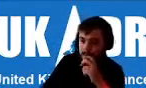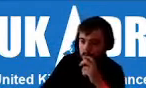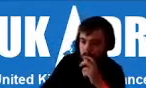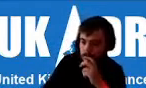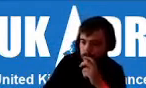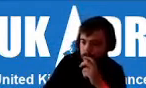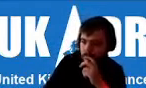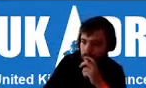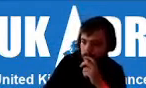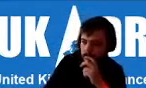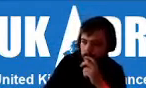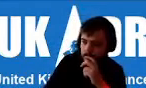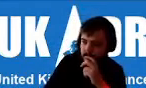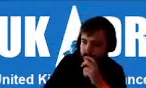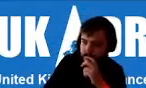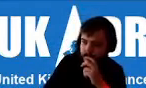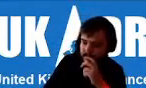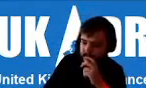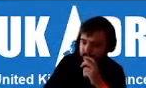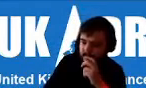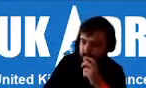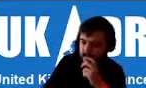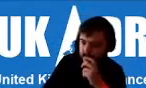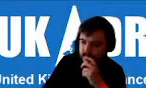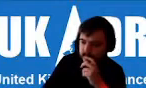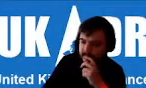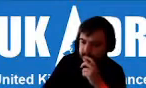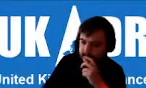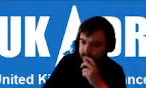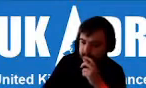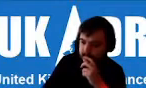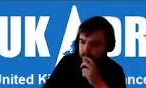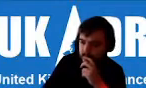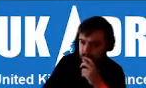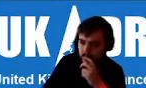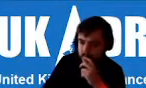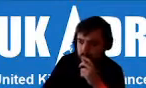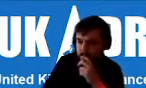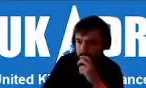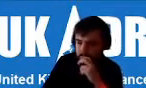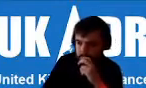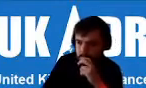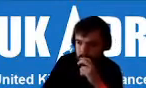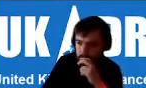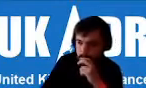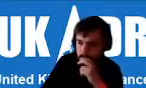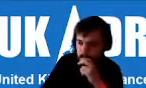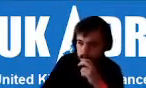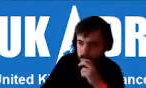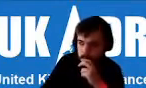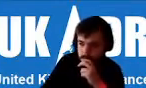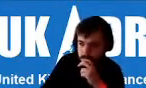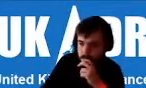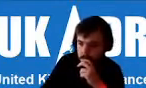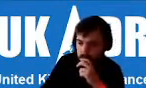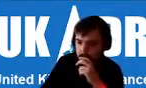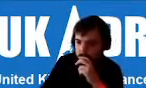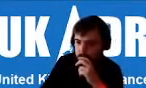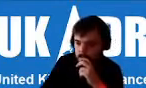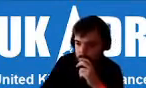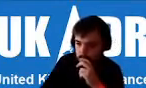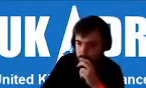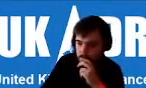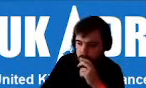conference. It was a Palestinian professor of epidemiology at Al-Quds University, West Bank, who stood up